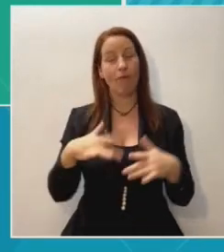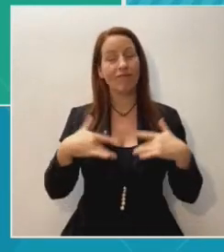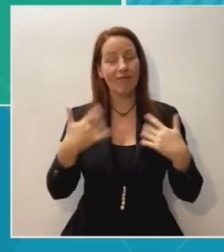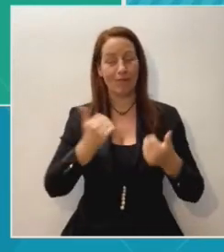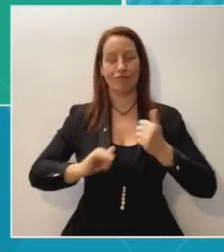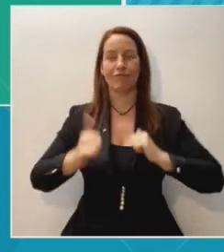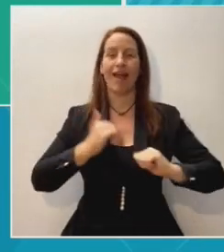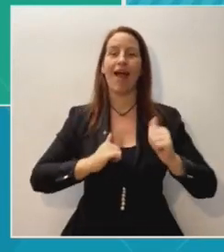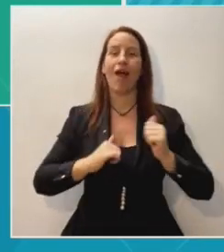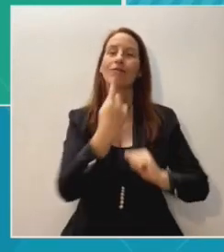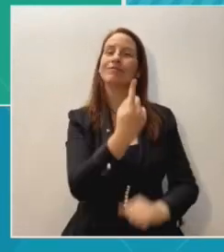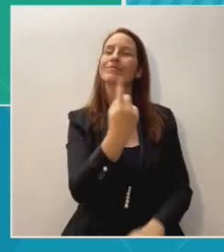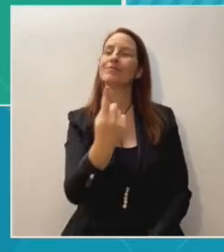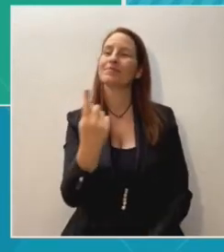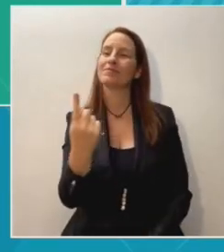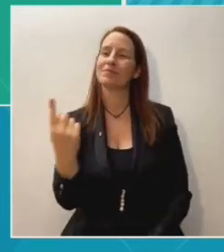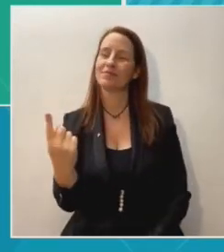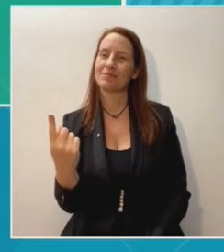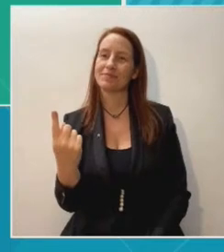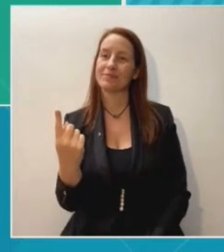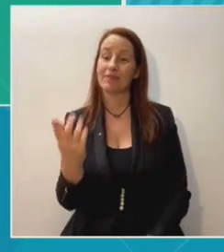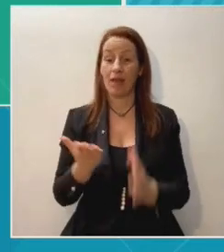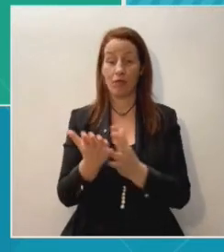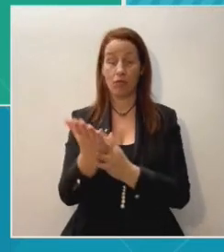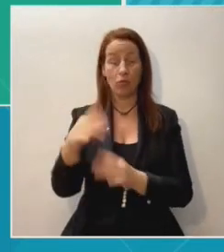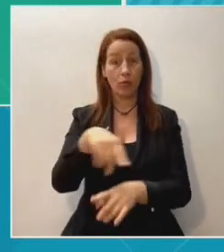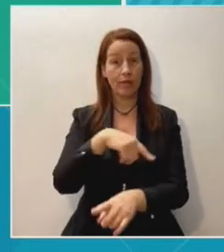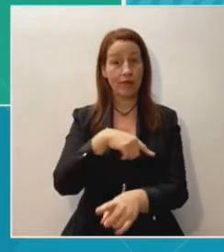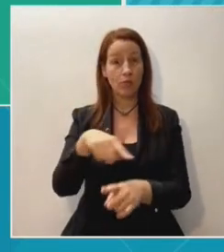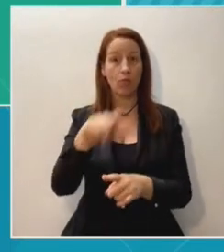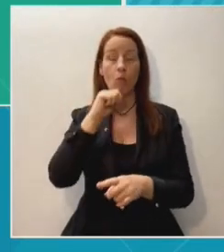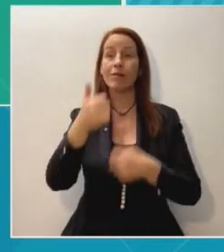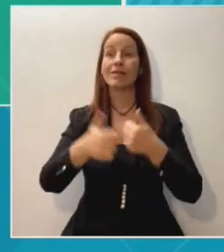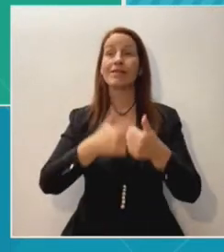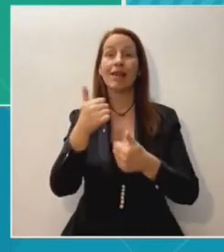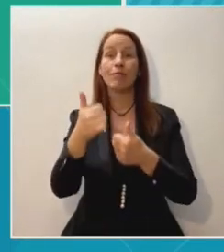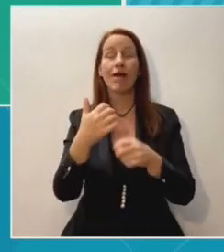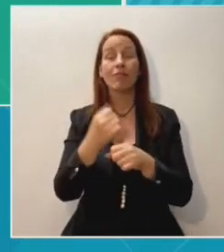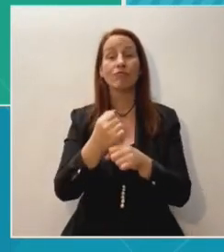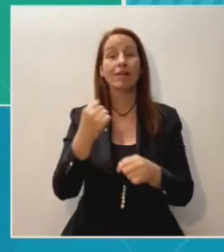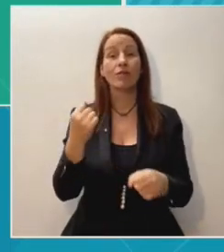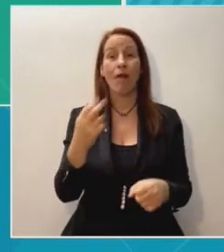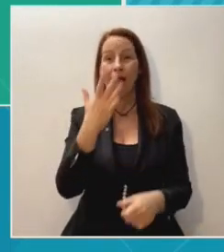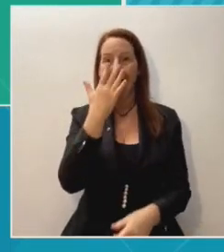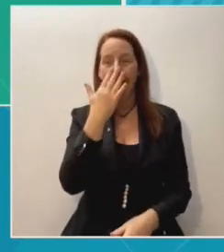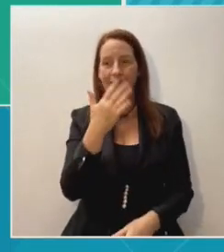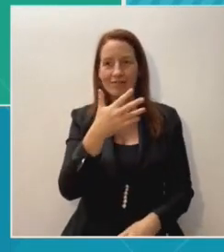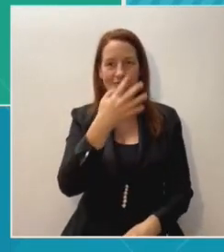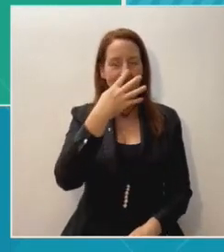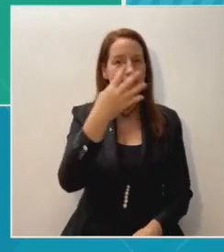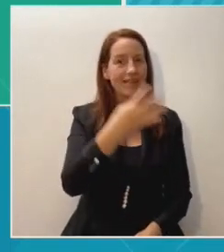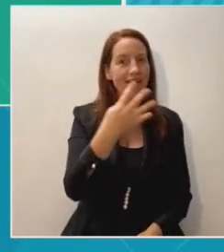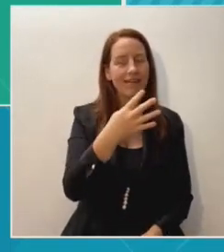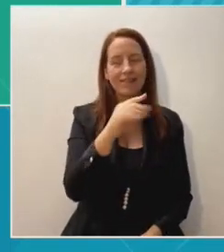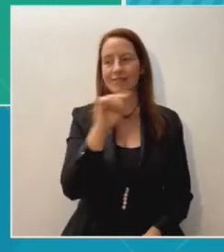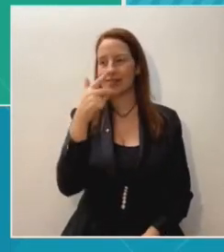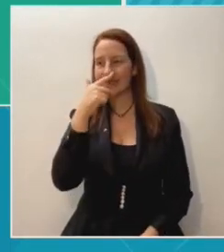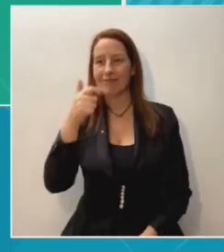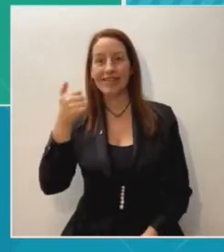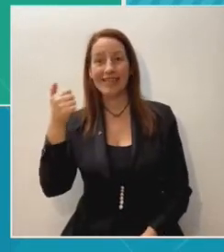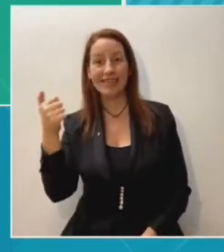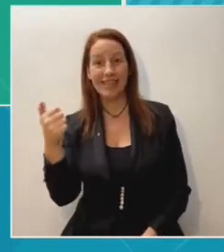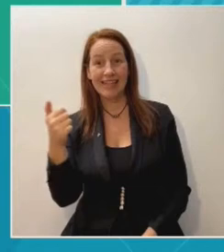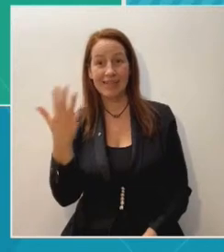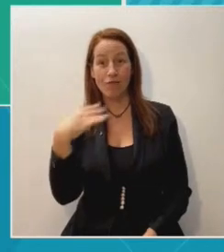Over the course of this week's ceremonies, we will celebrate graduates aged 19 to 76 from 112